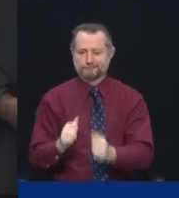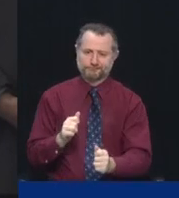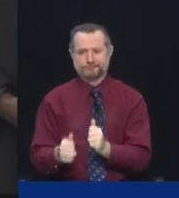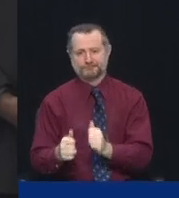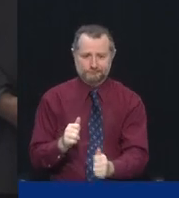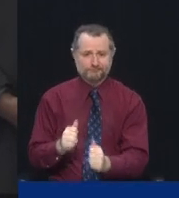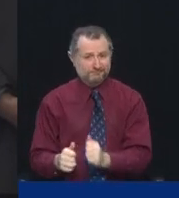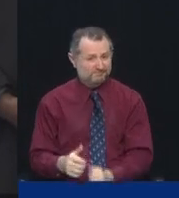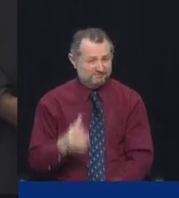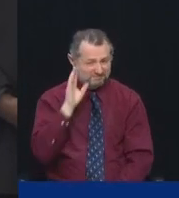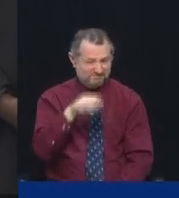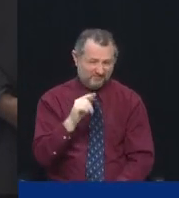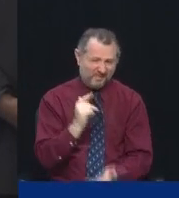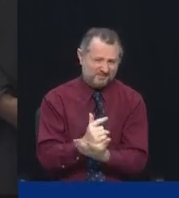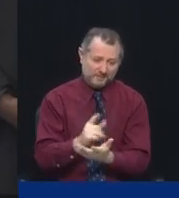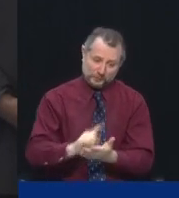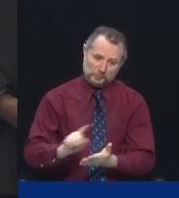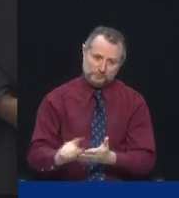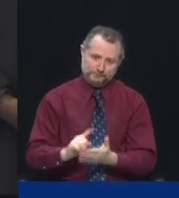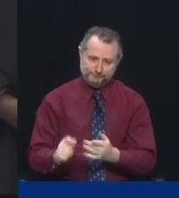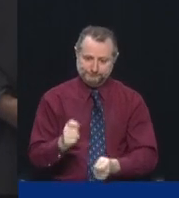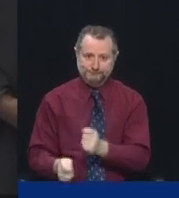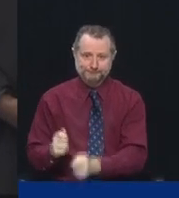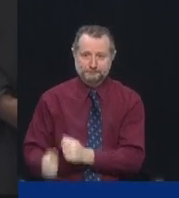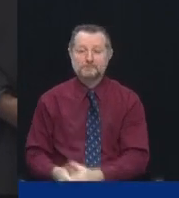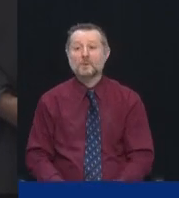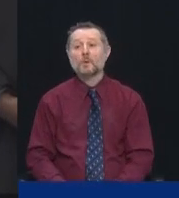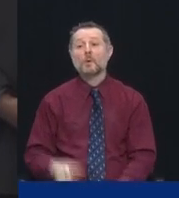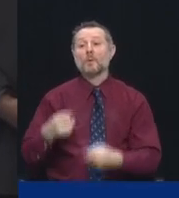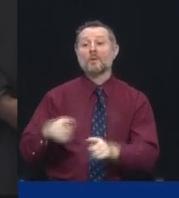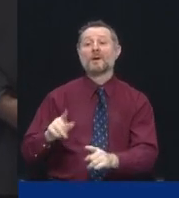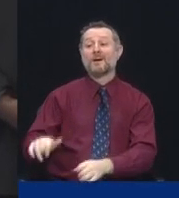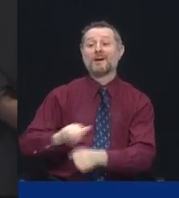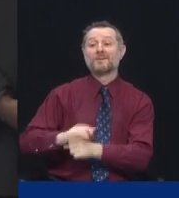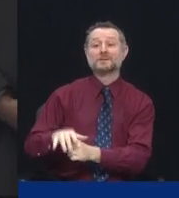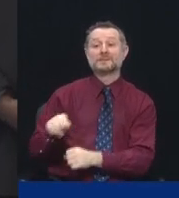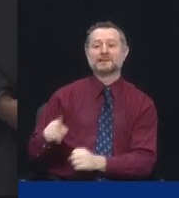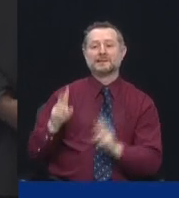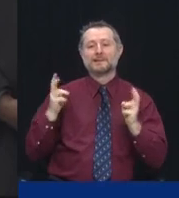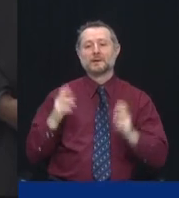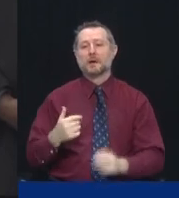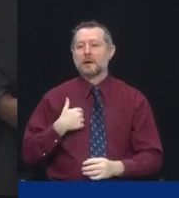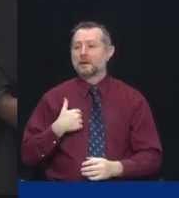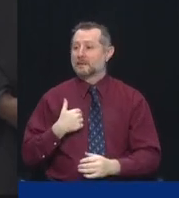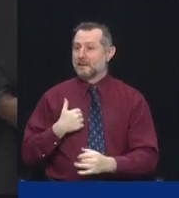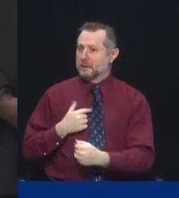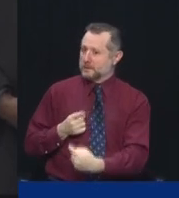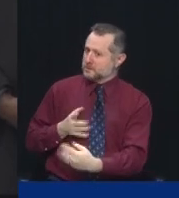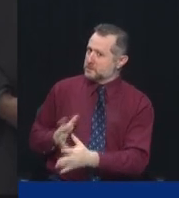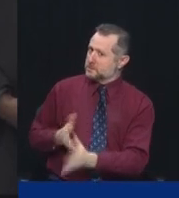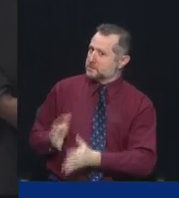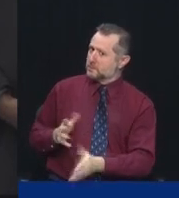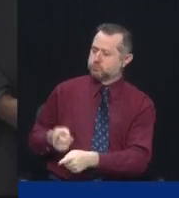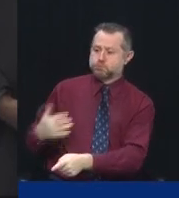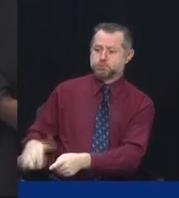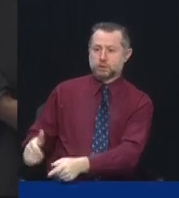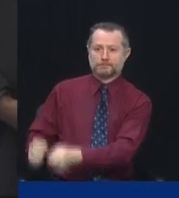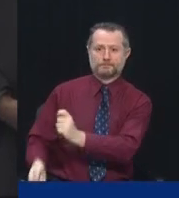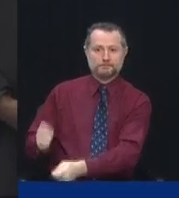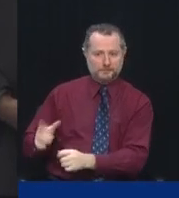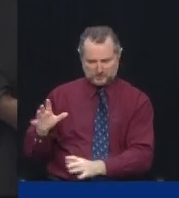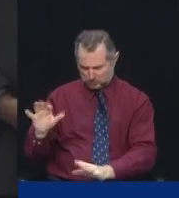week. And as the enemy changes tactics, then we adopt our